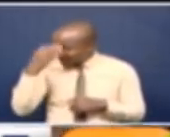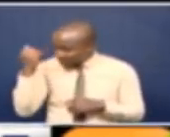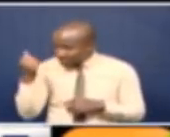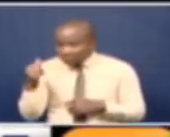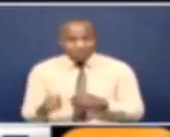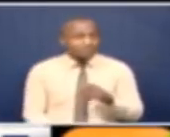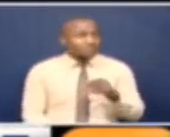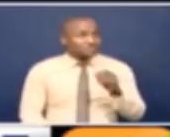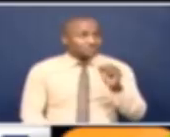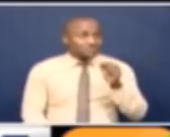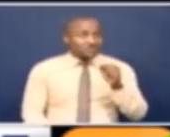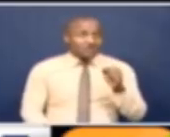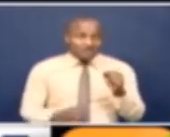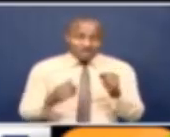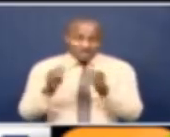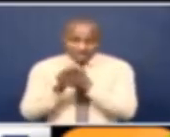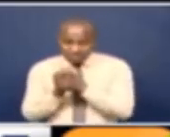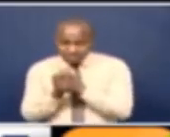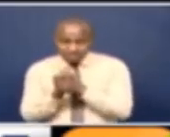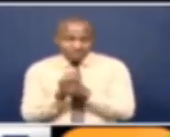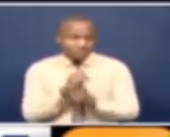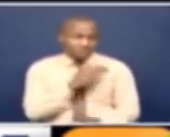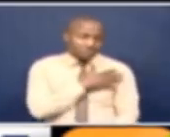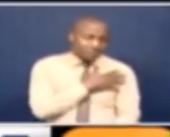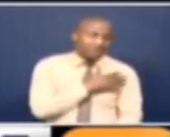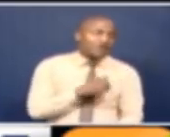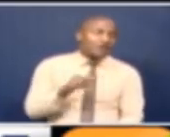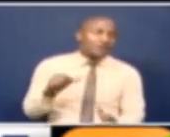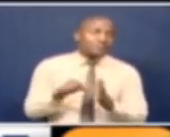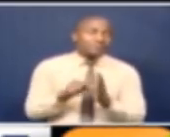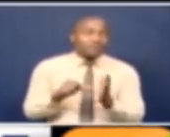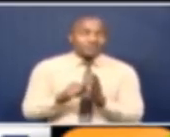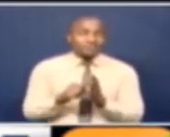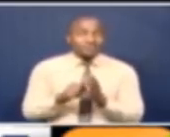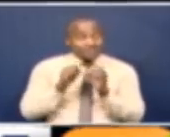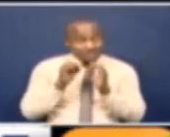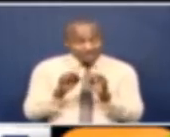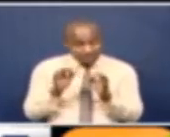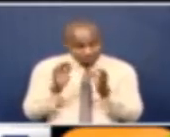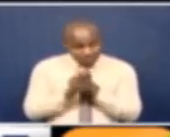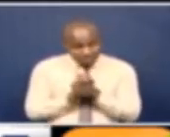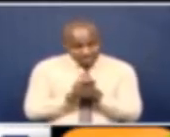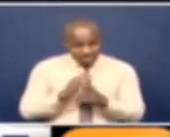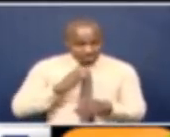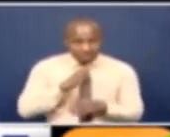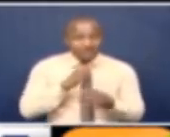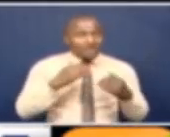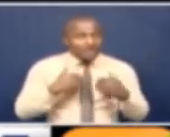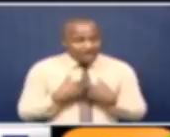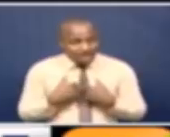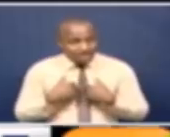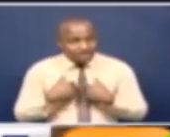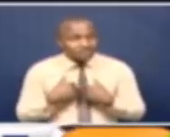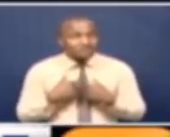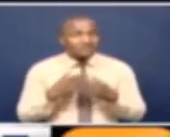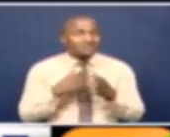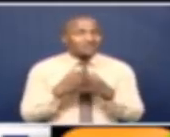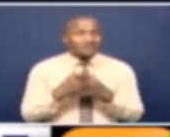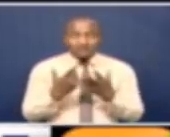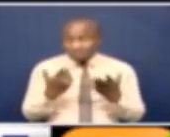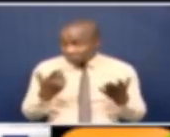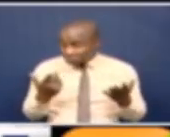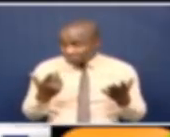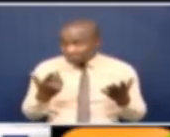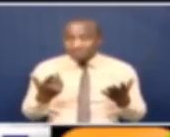our fault as NASA and Jubilee as well. Because if Jubilee had their own committee, if they had the committees, then